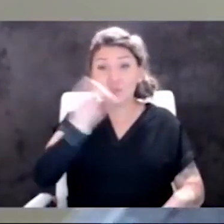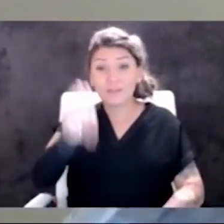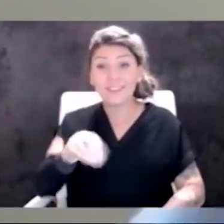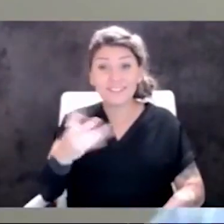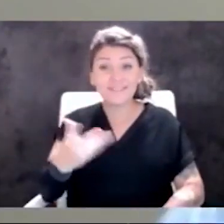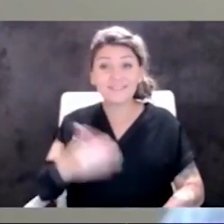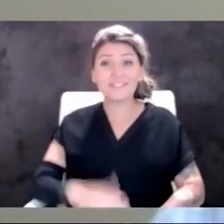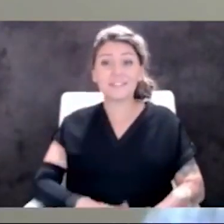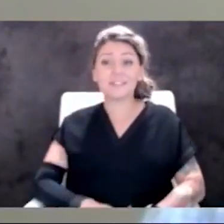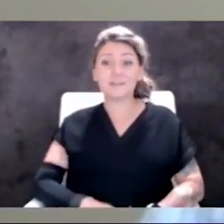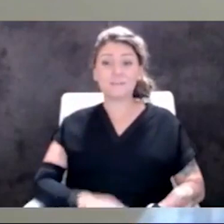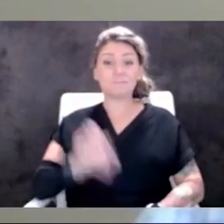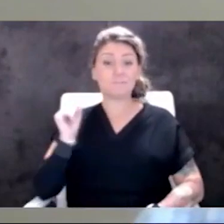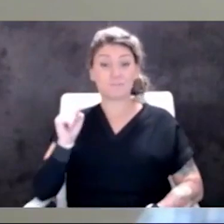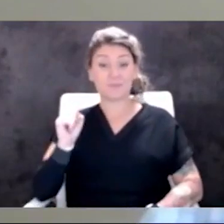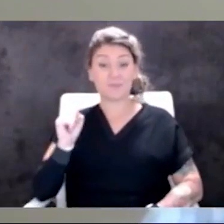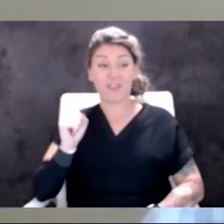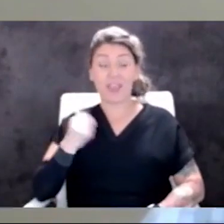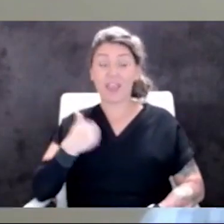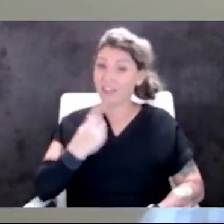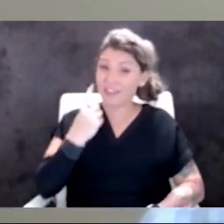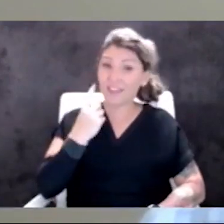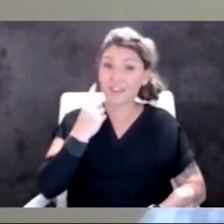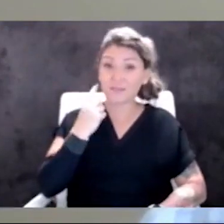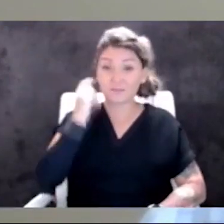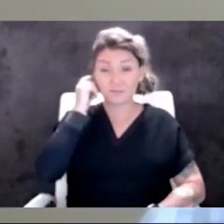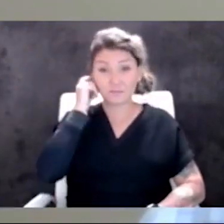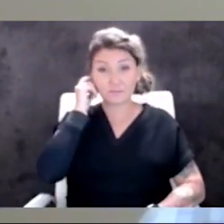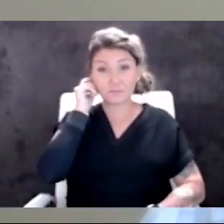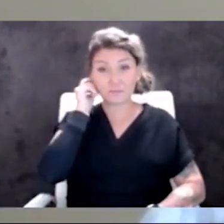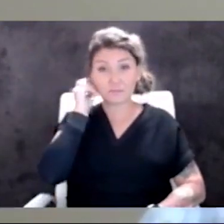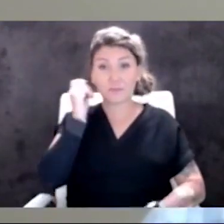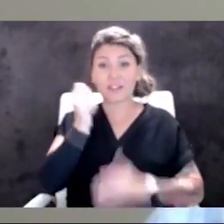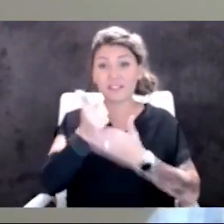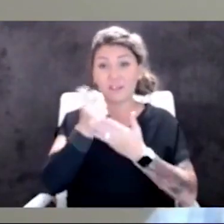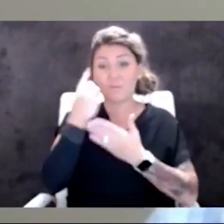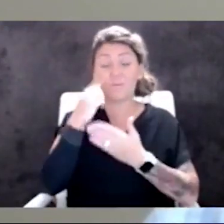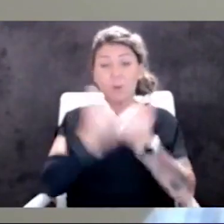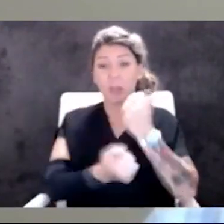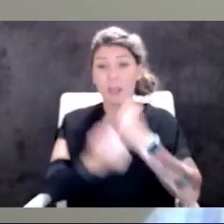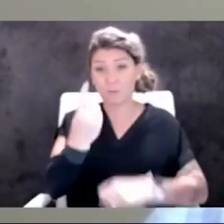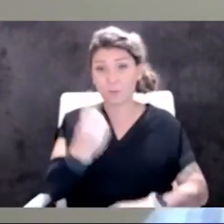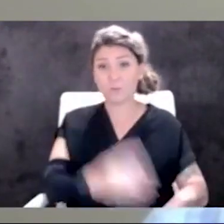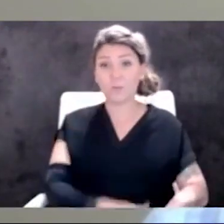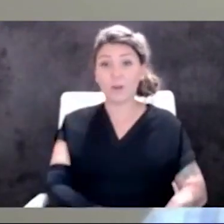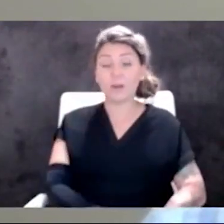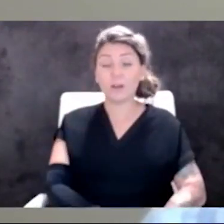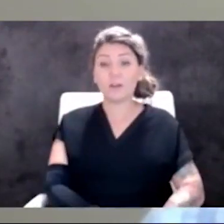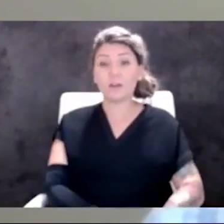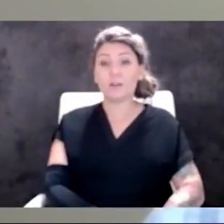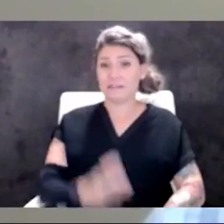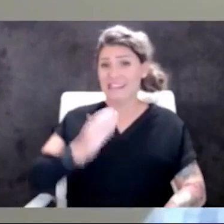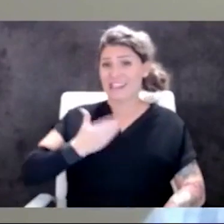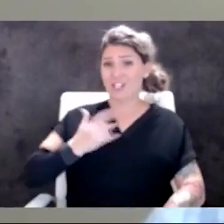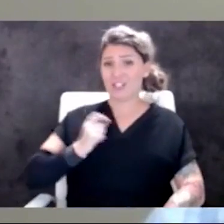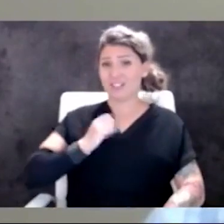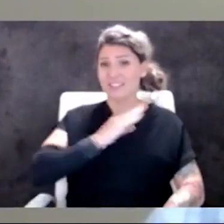Yeah, so I think it would be, I mean, it's helpful for everyone. And again, like our staff and